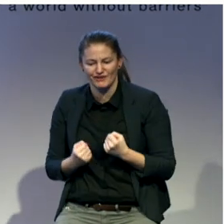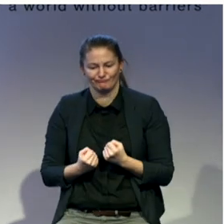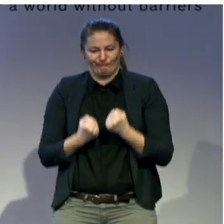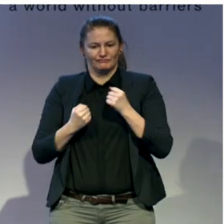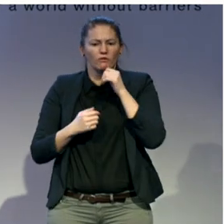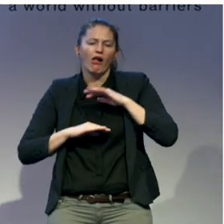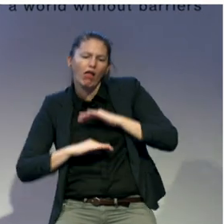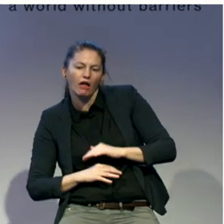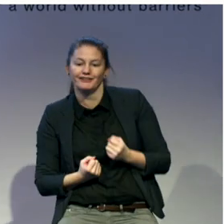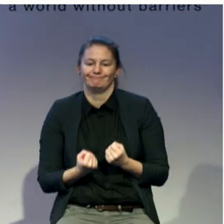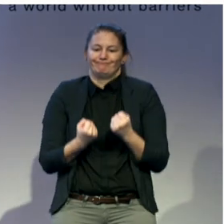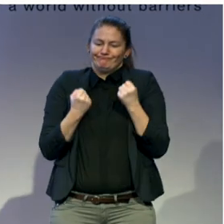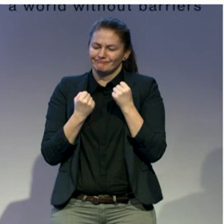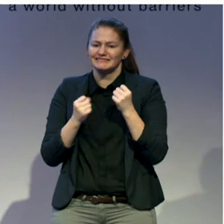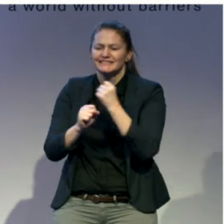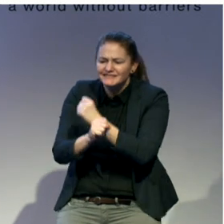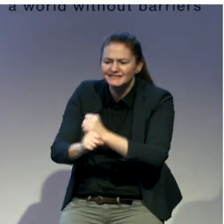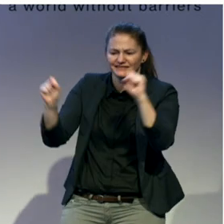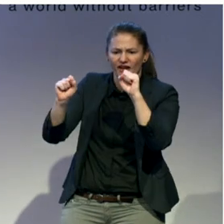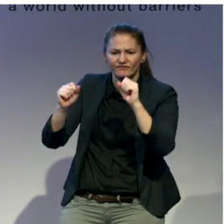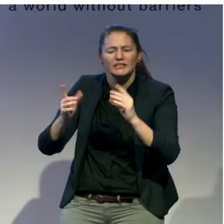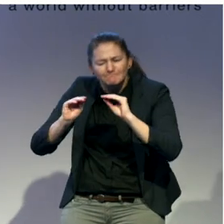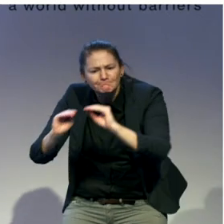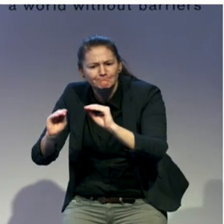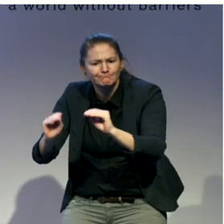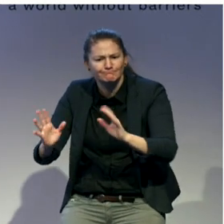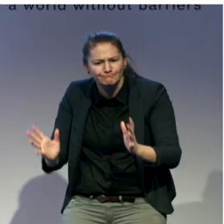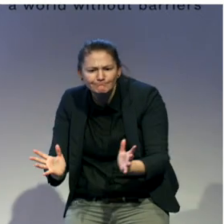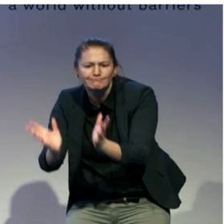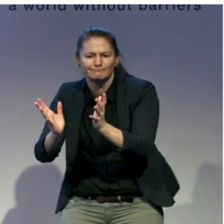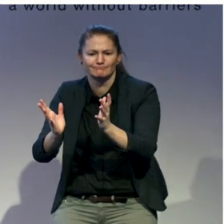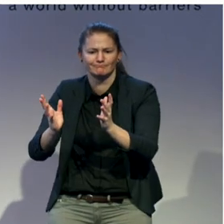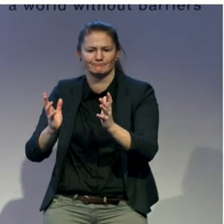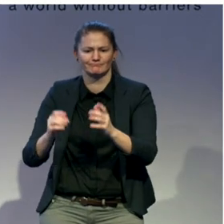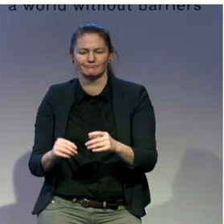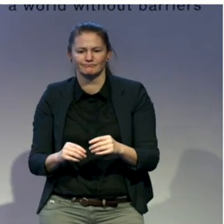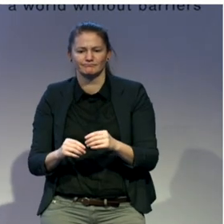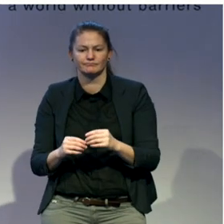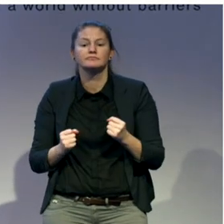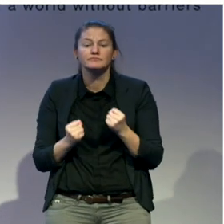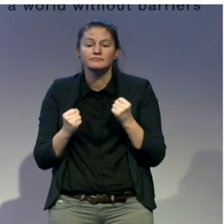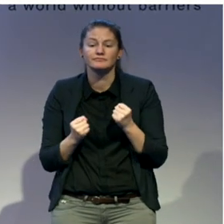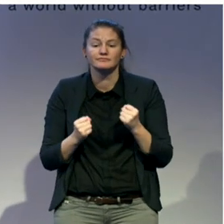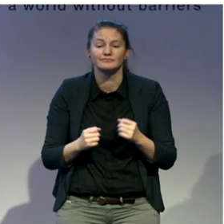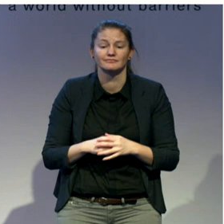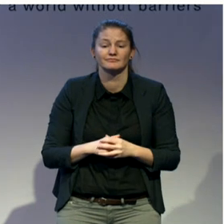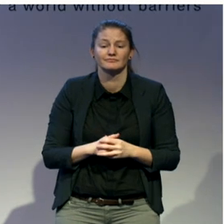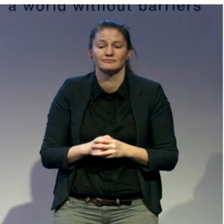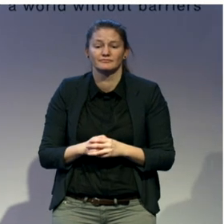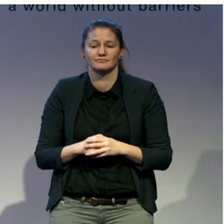participation, political participation. And this also permeates families. At the beginning of this project, back